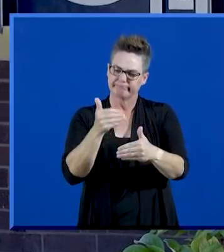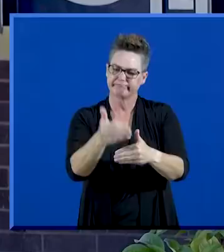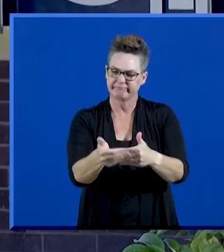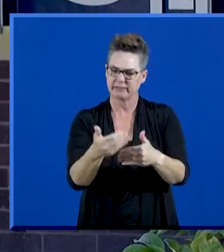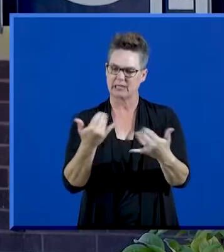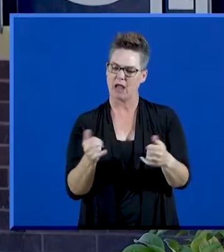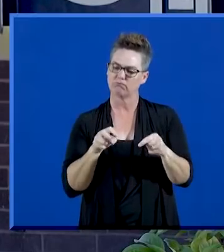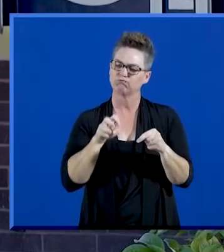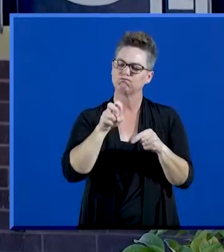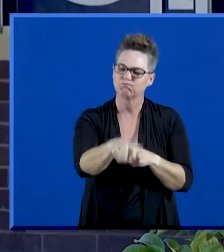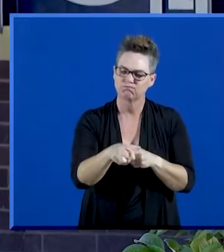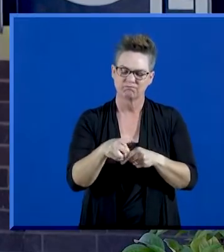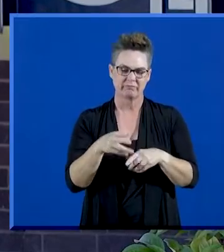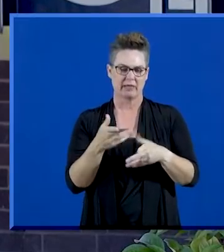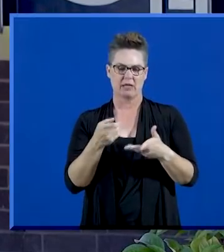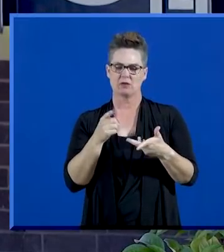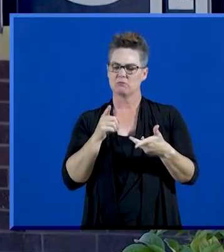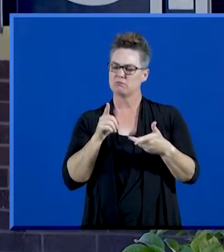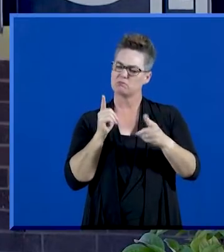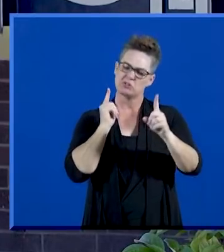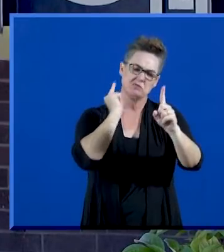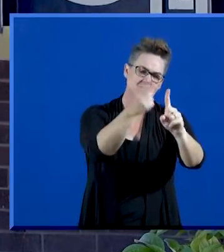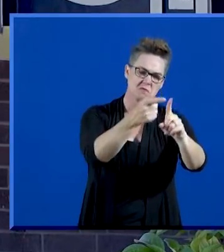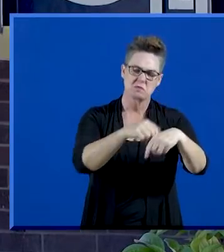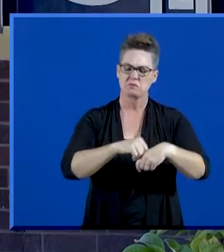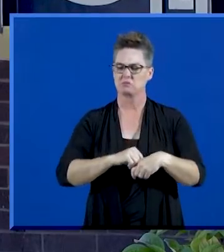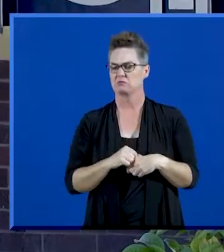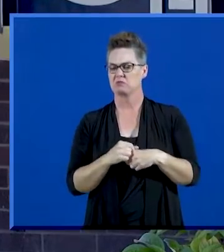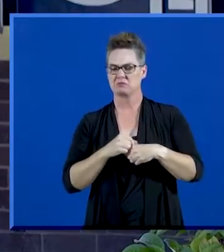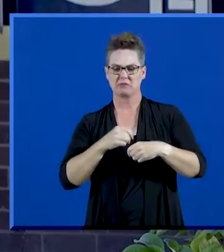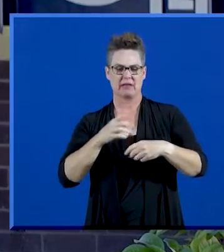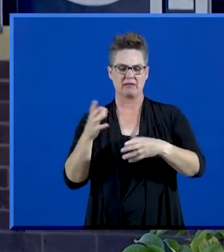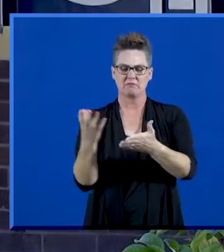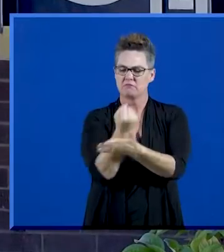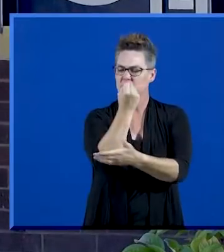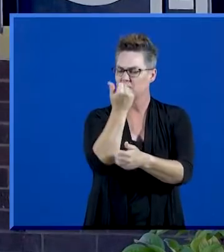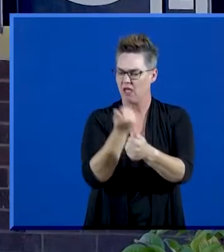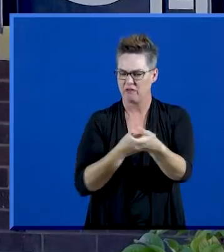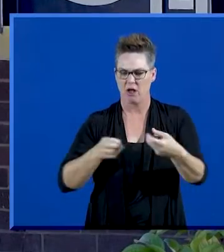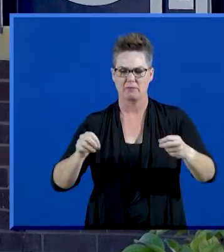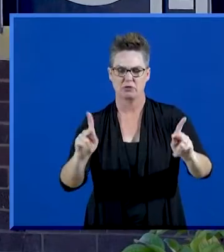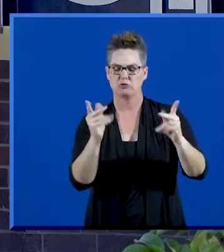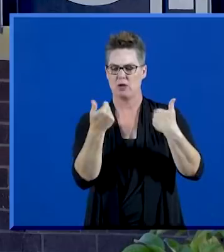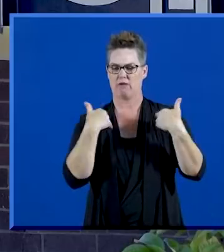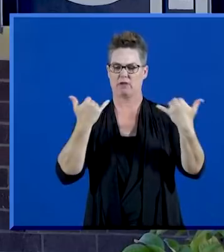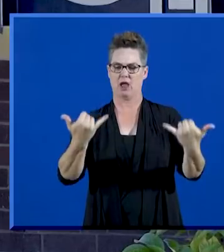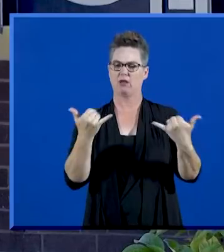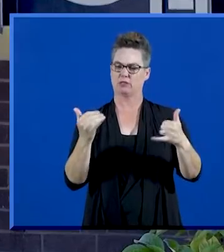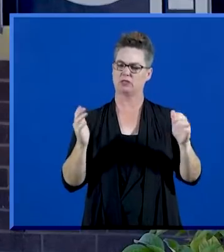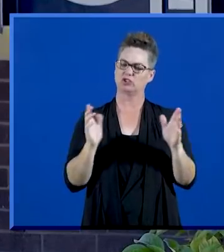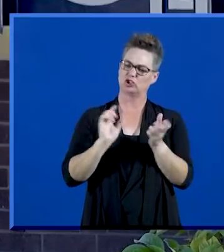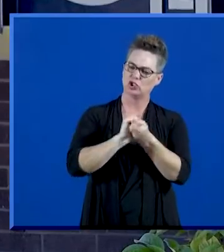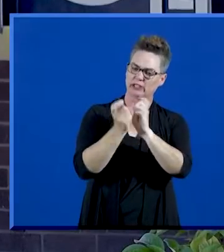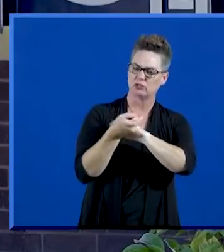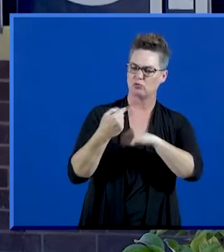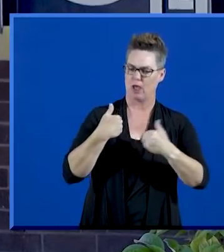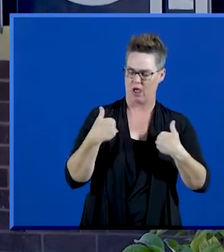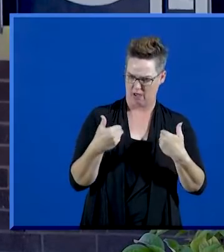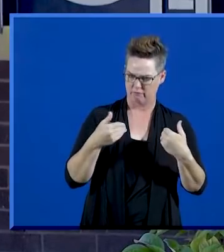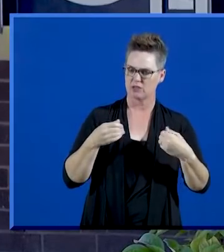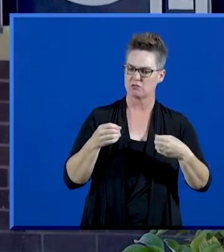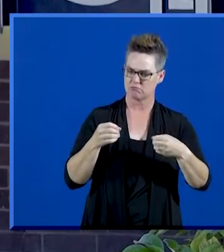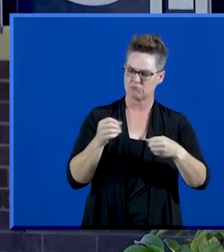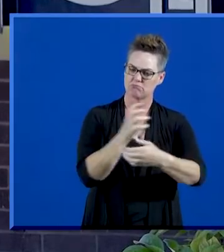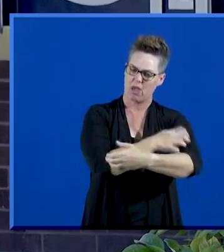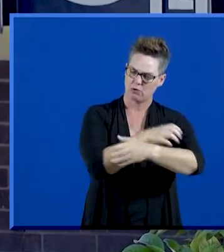stepping stone to your future, and now it's up to you to take the leap of faith forward and pursue your goals. Seize every opportunity available to you